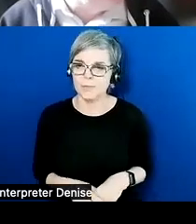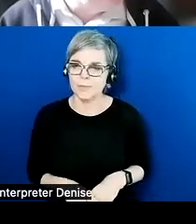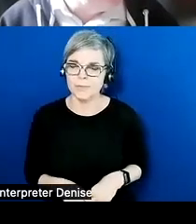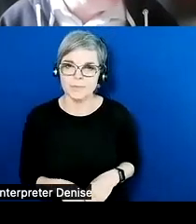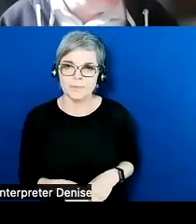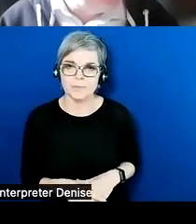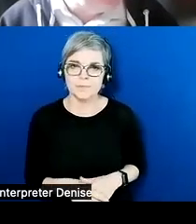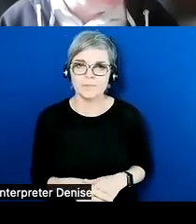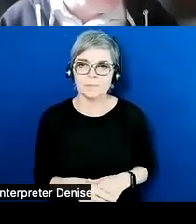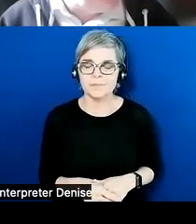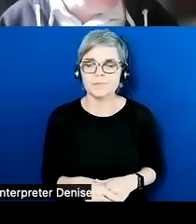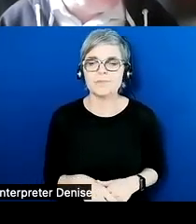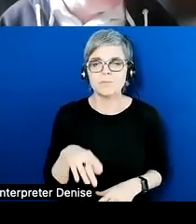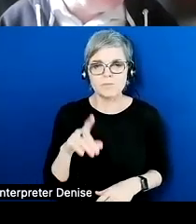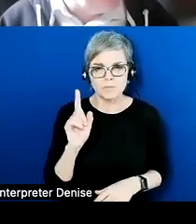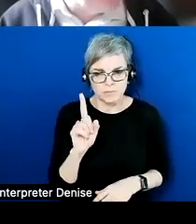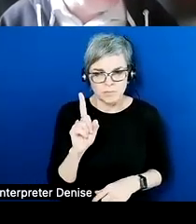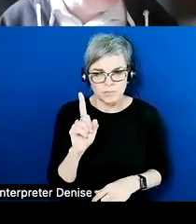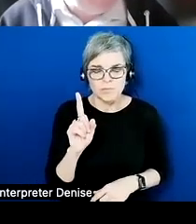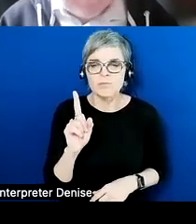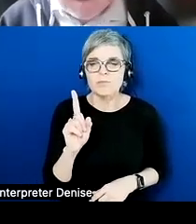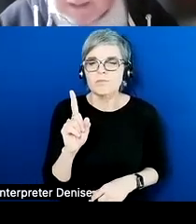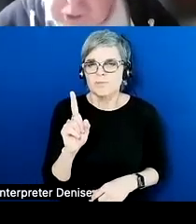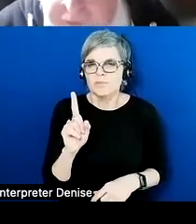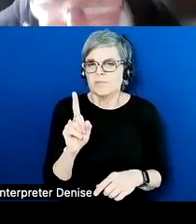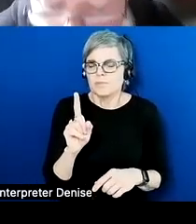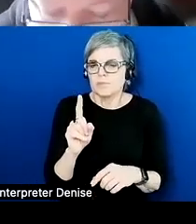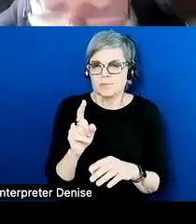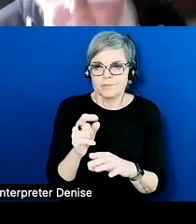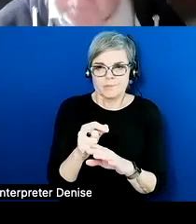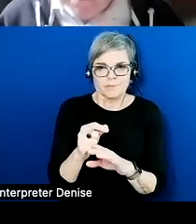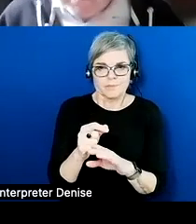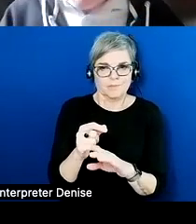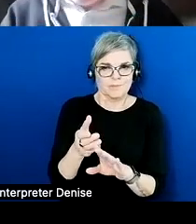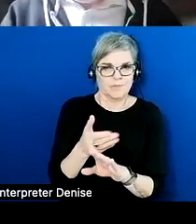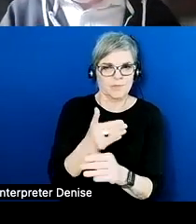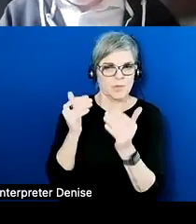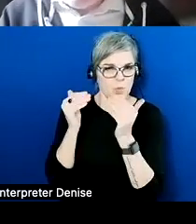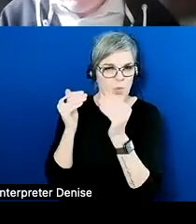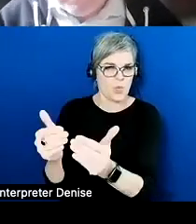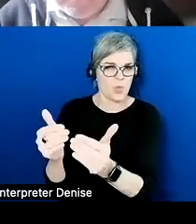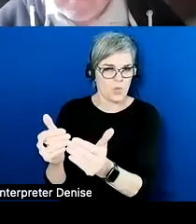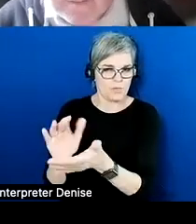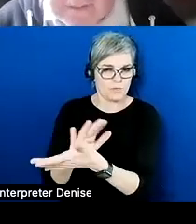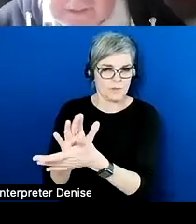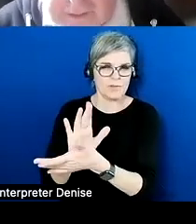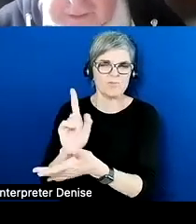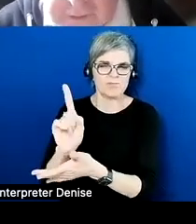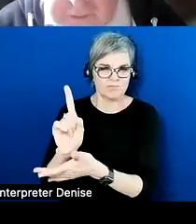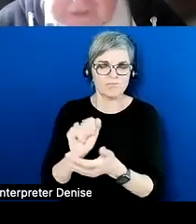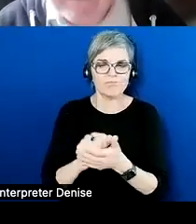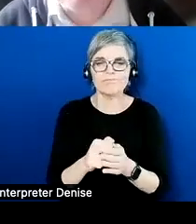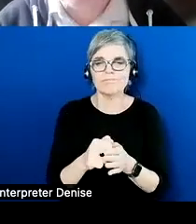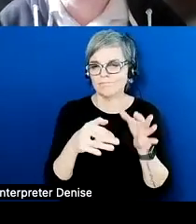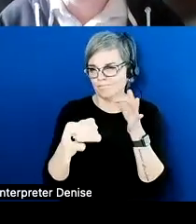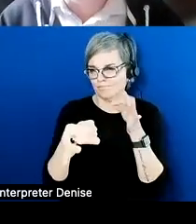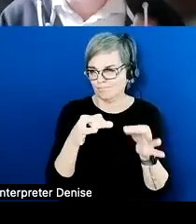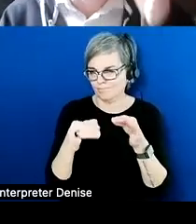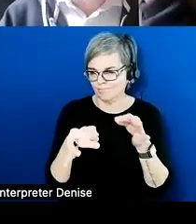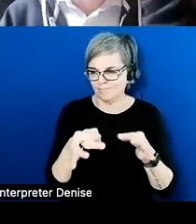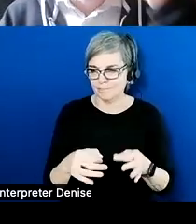Okay, before I play this video, I'll just do a bit of explanation. So I asked you in that